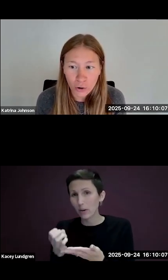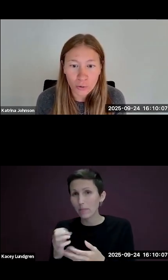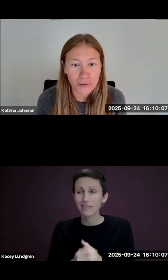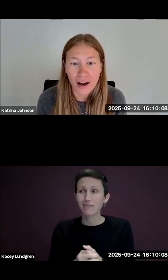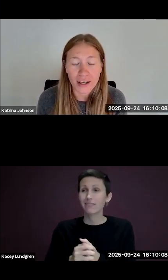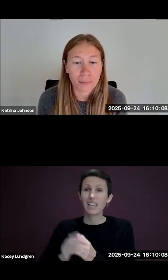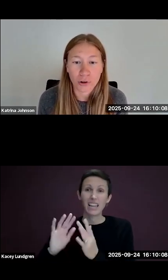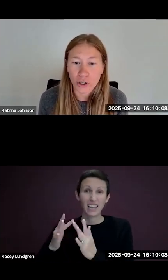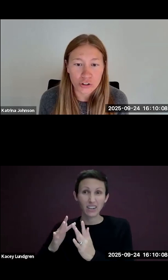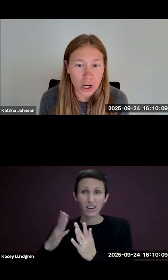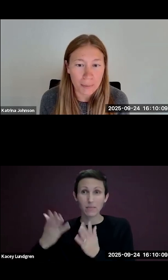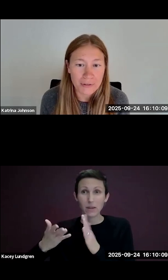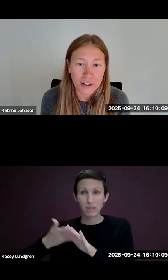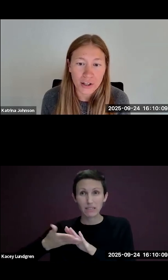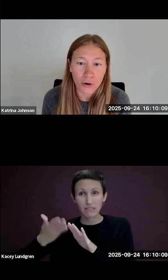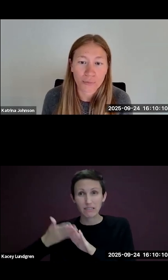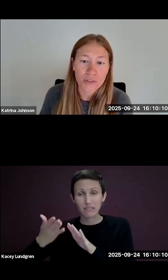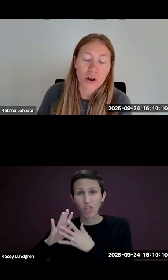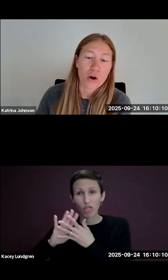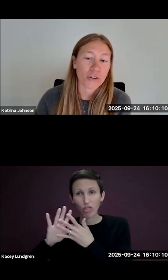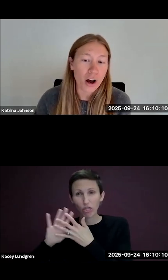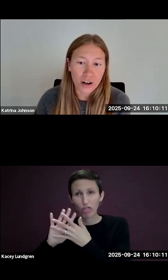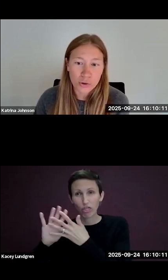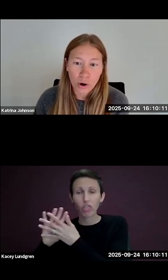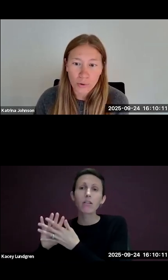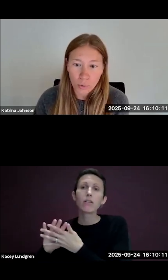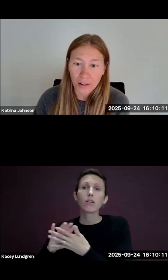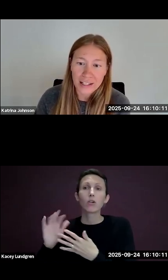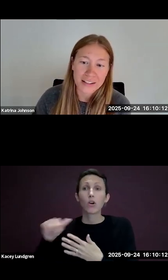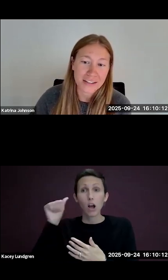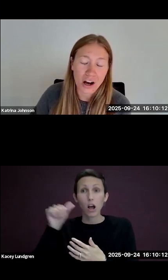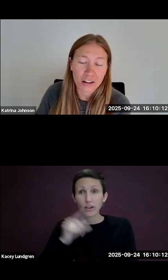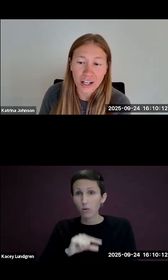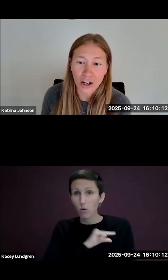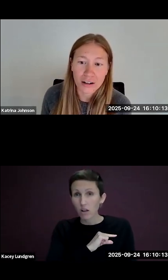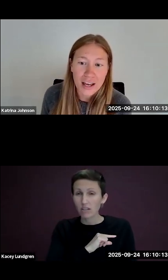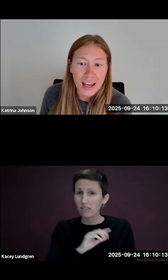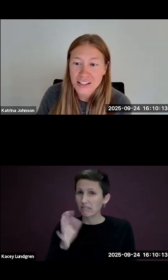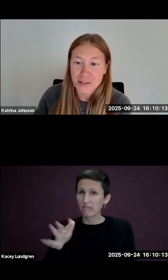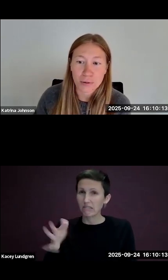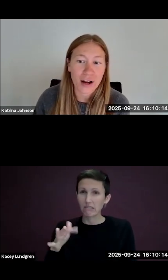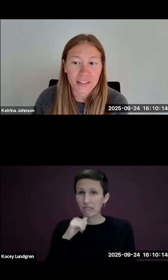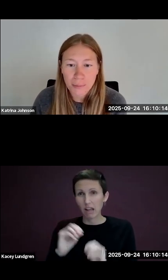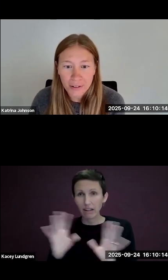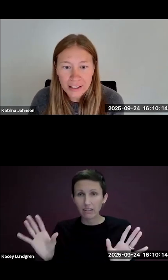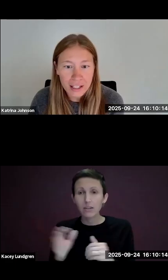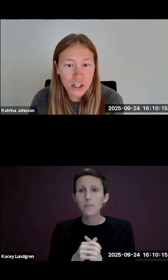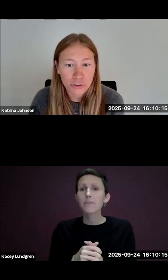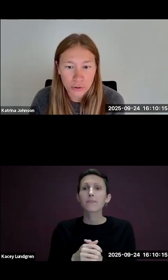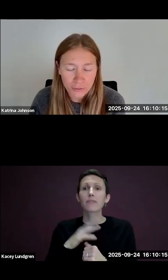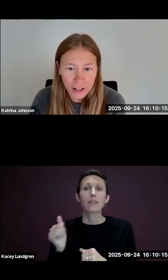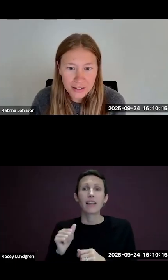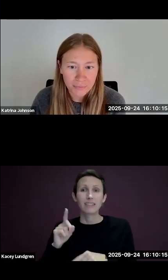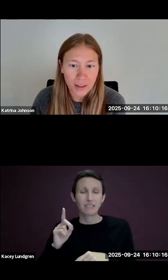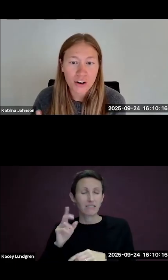is slow, providing a blurry or choppy video, or the audio quality is not clear and it doesn't provide the ability to